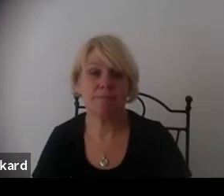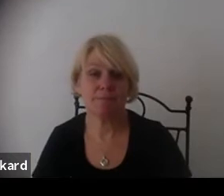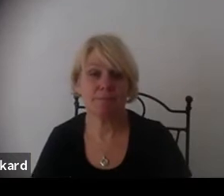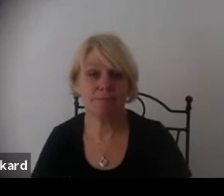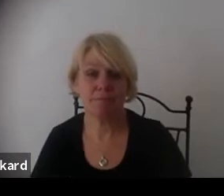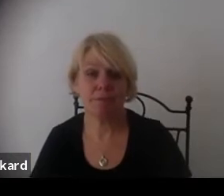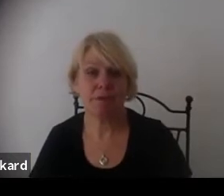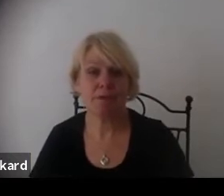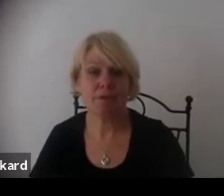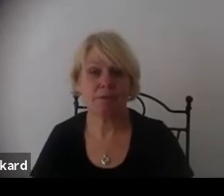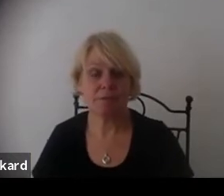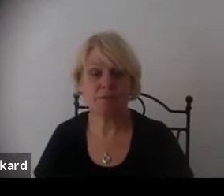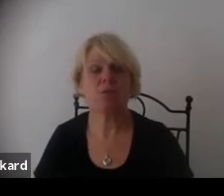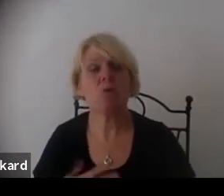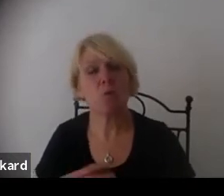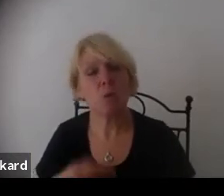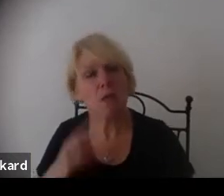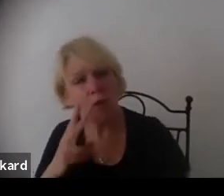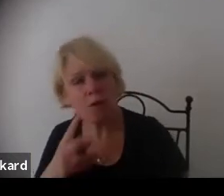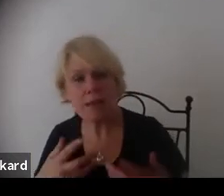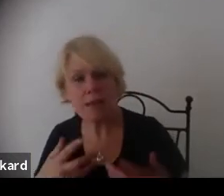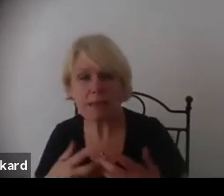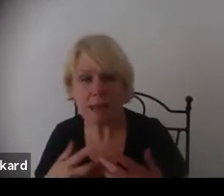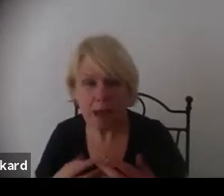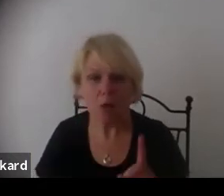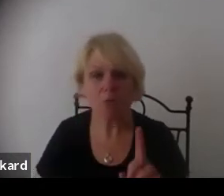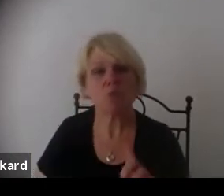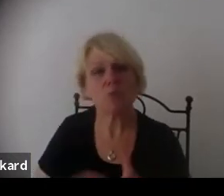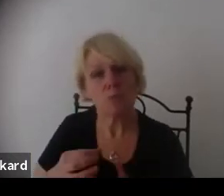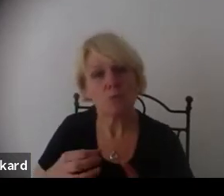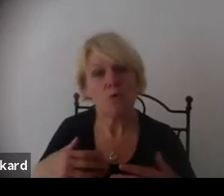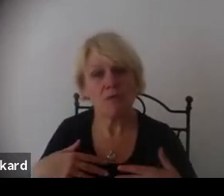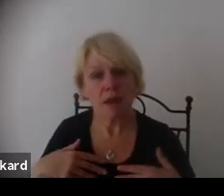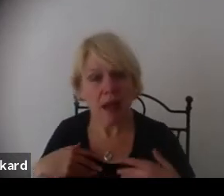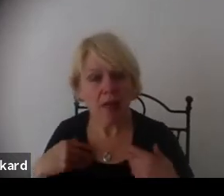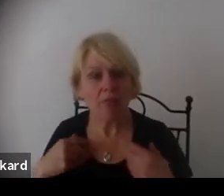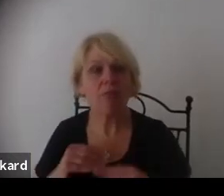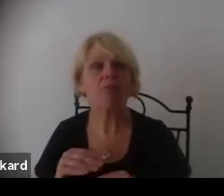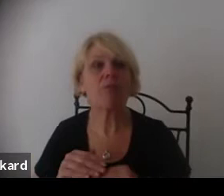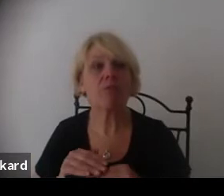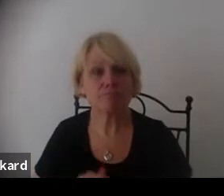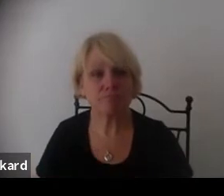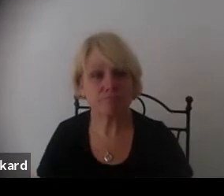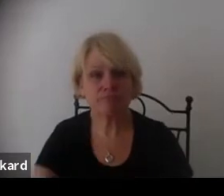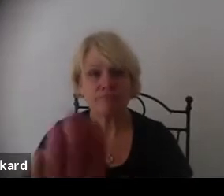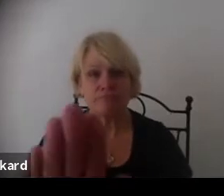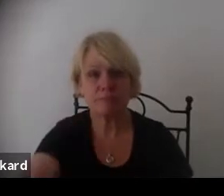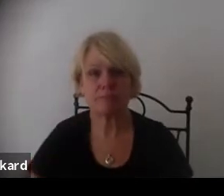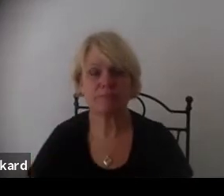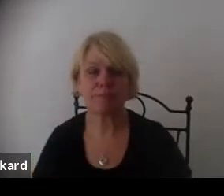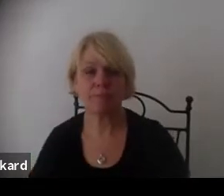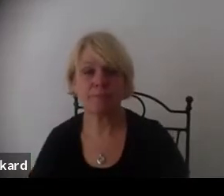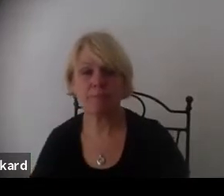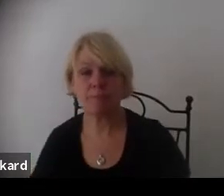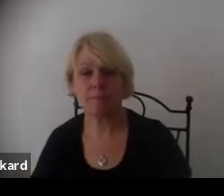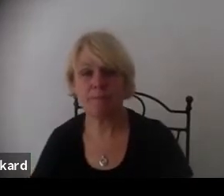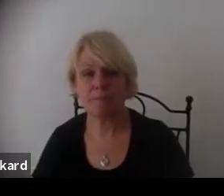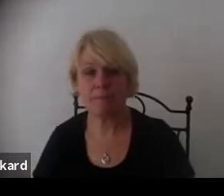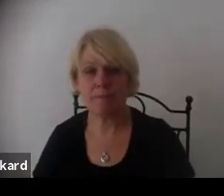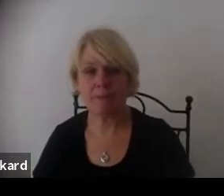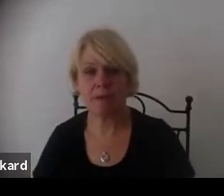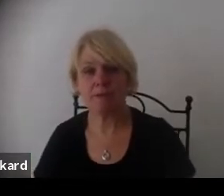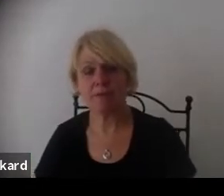further over the coming months and years. And again, that might be something that we want to talk about in the other